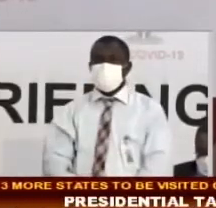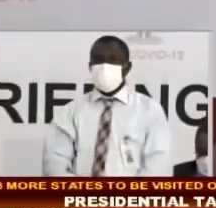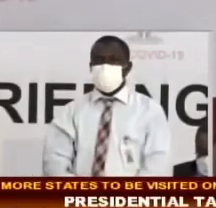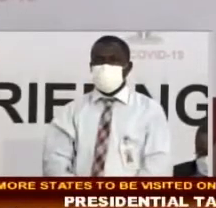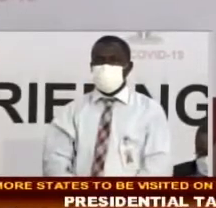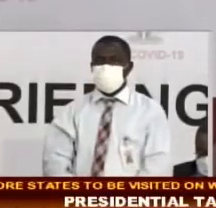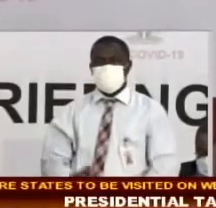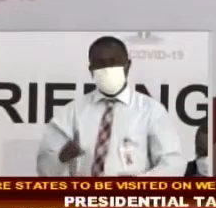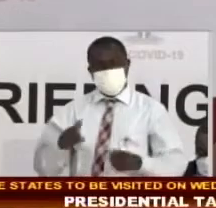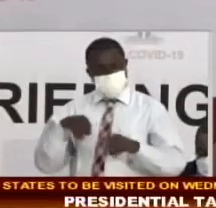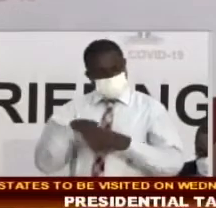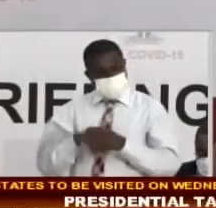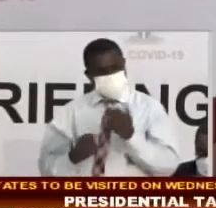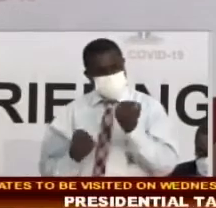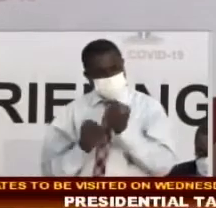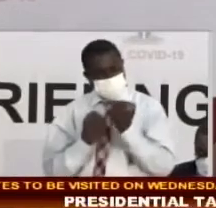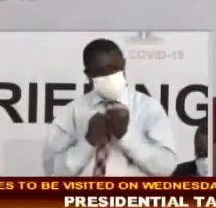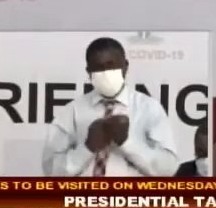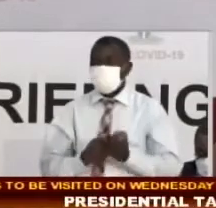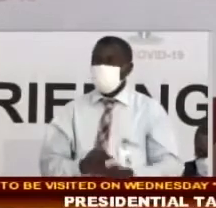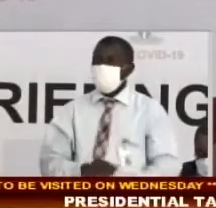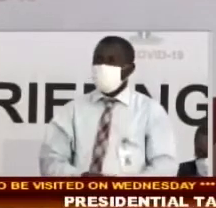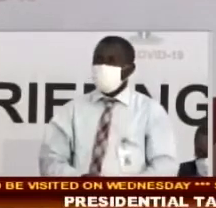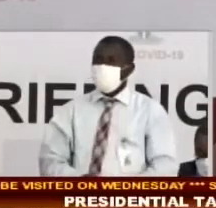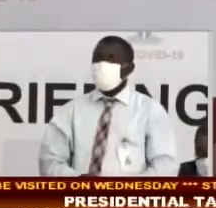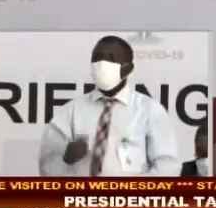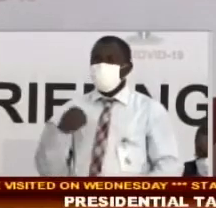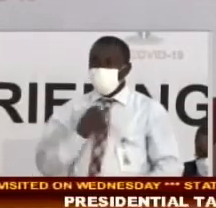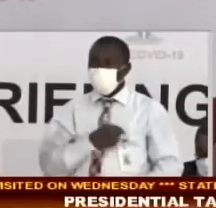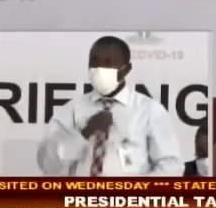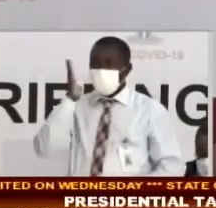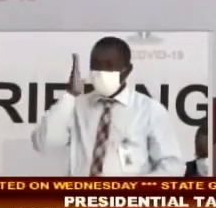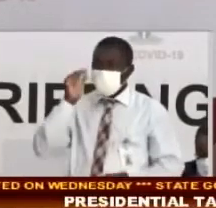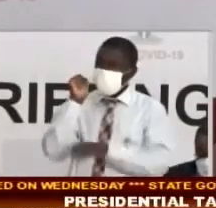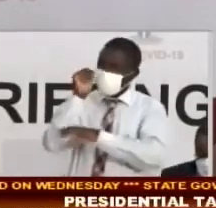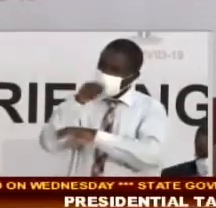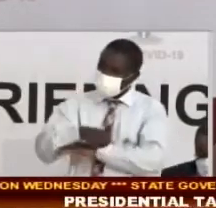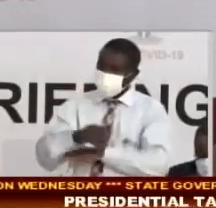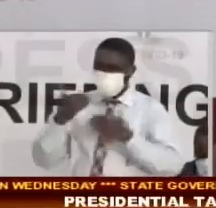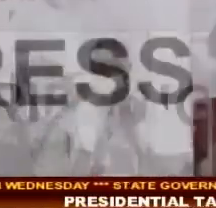solidarity, we shall conquer. Thank you very much.